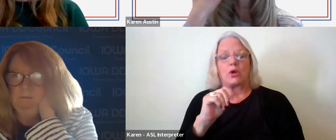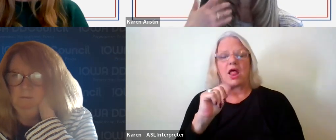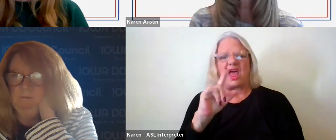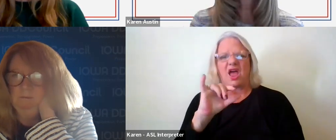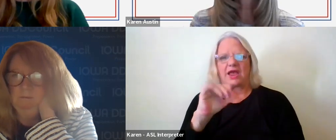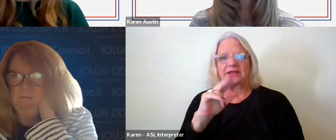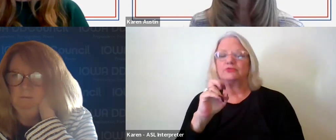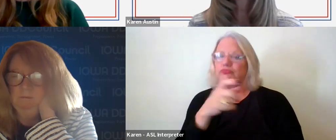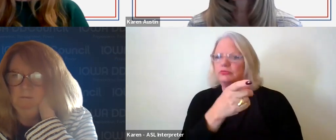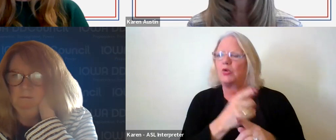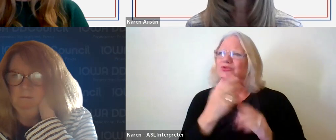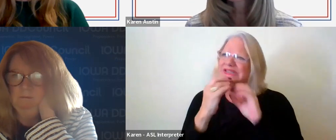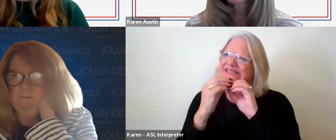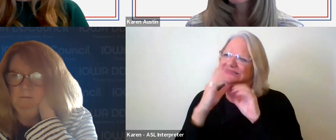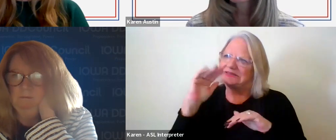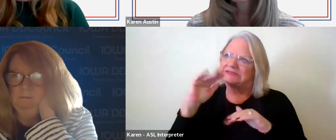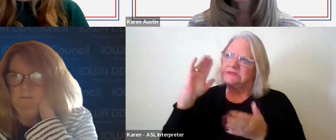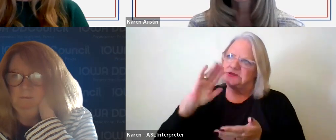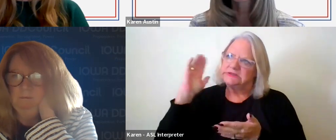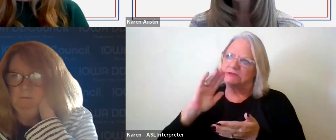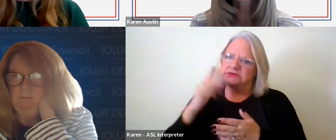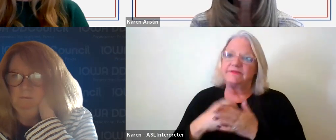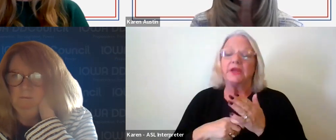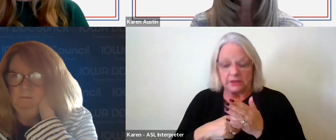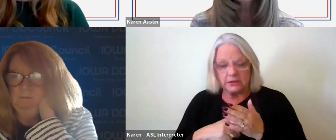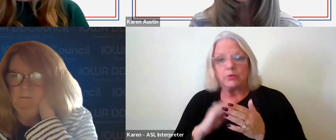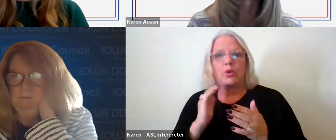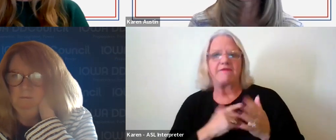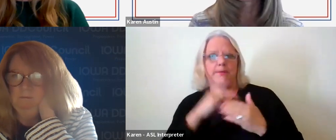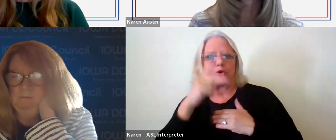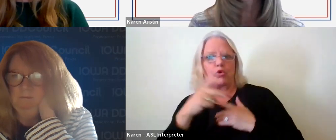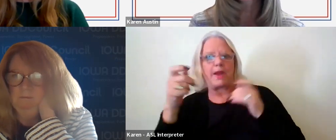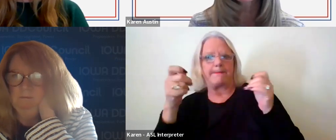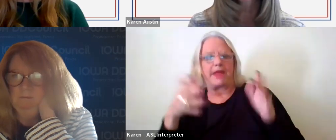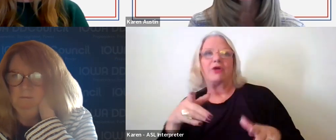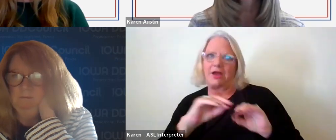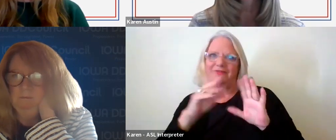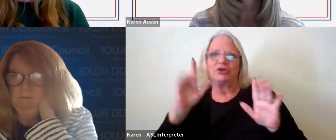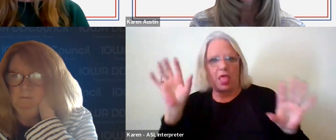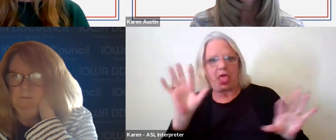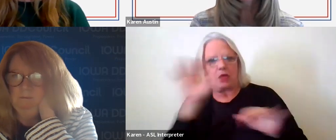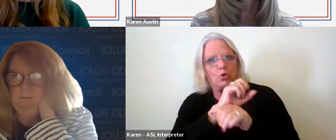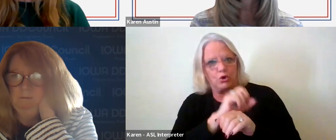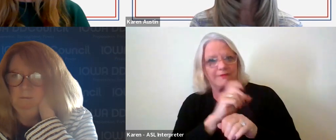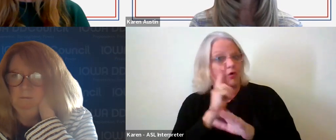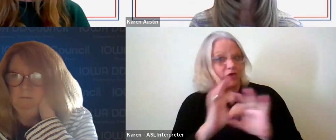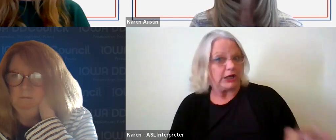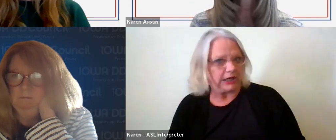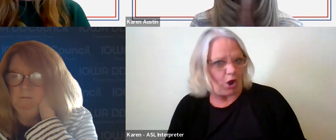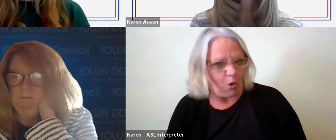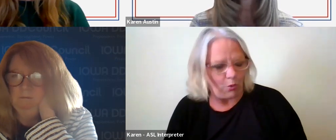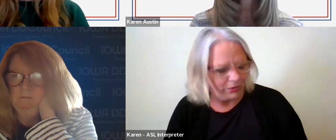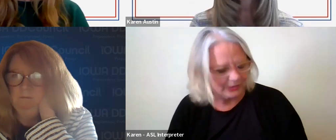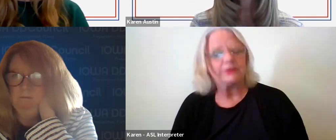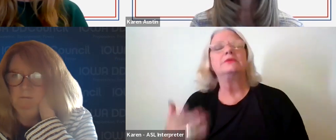down. We have a program manager. They don't do this for free. The state certainly, can